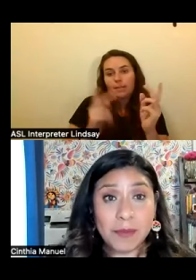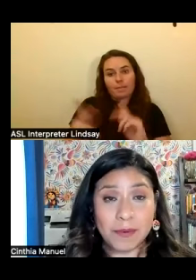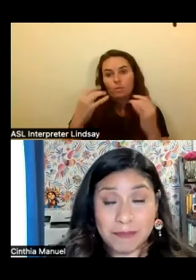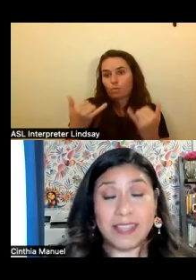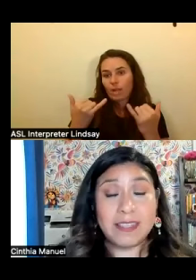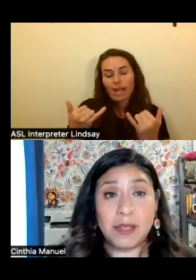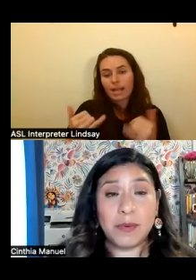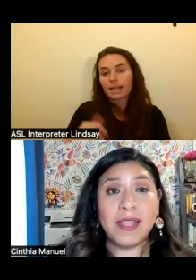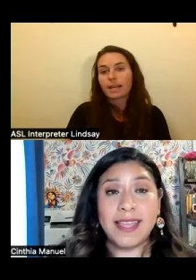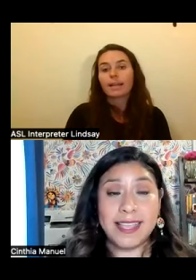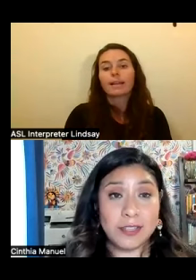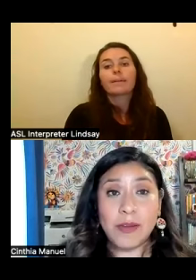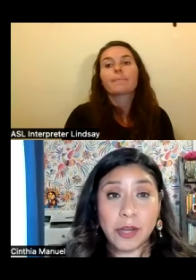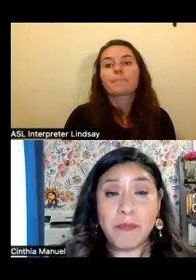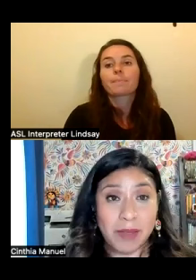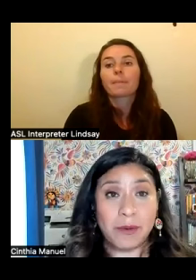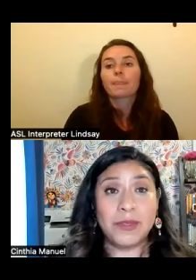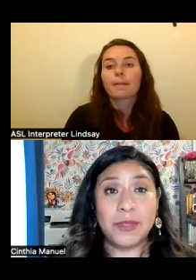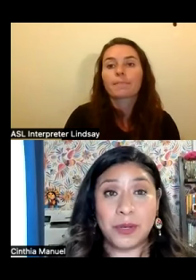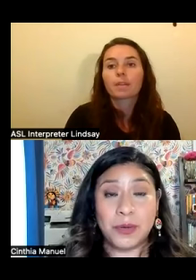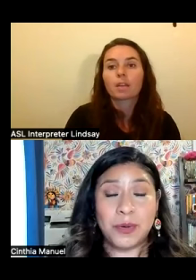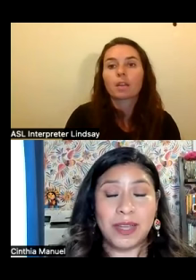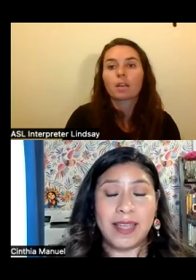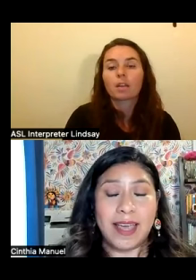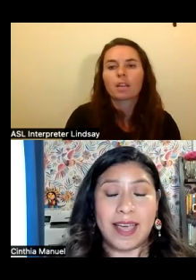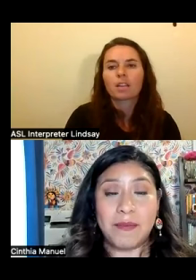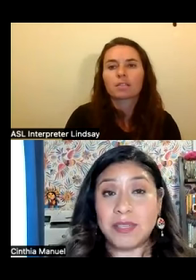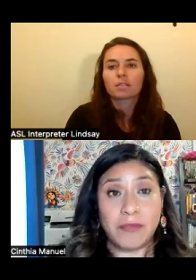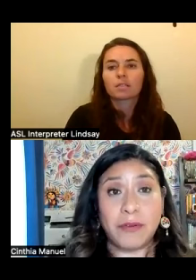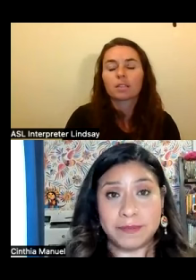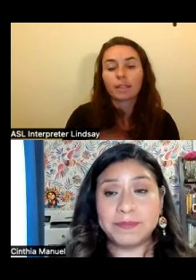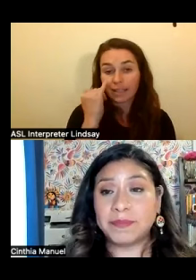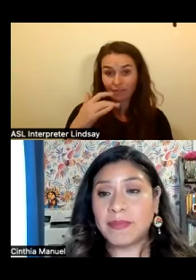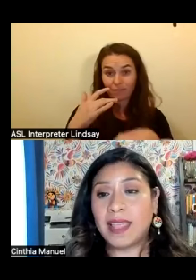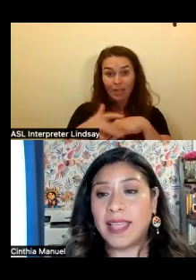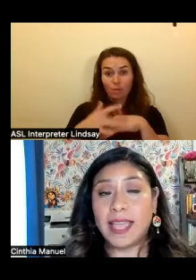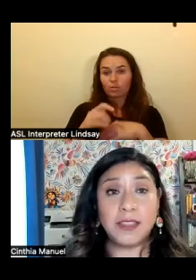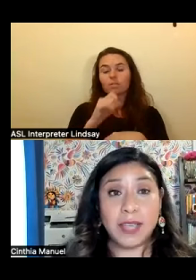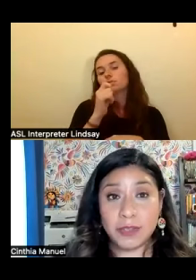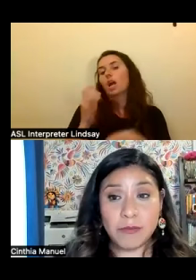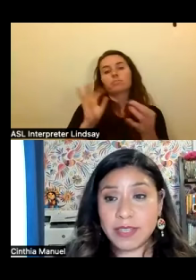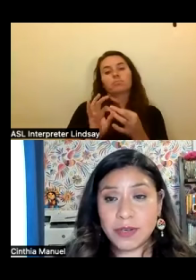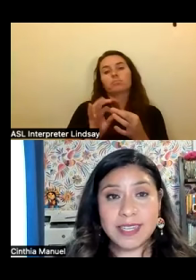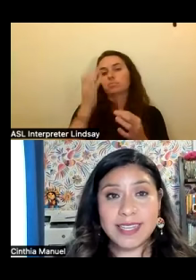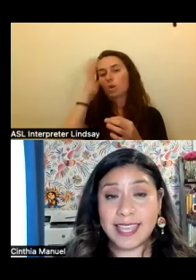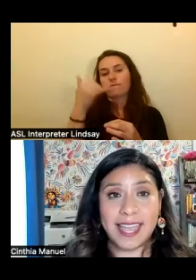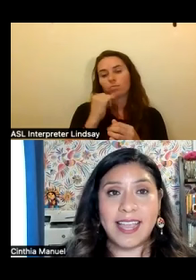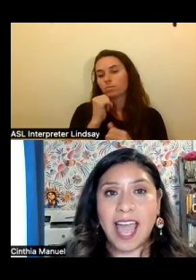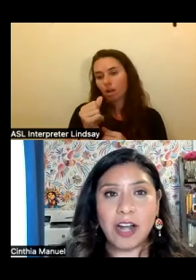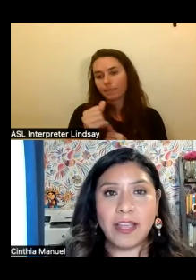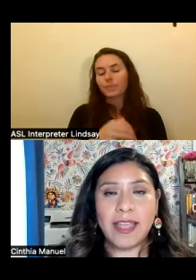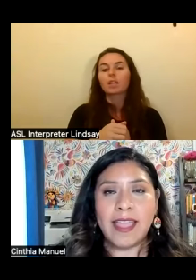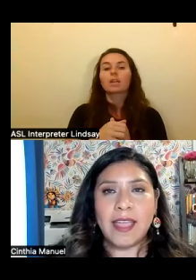is available, it's not very compatible through a smartphone. Educational resources,